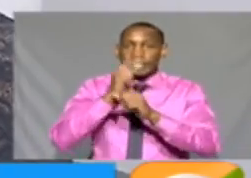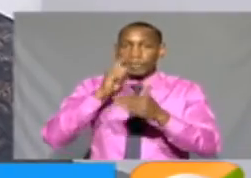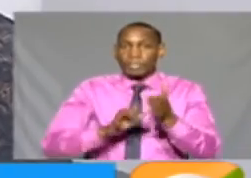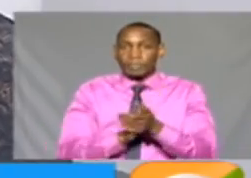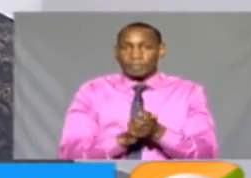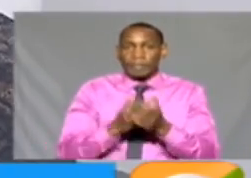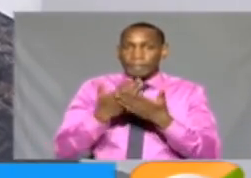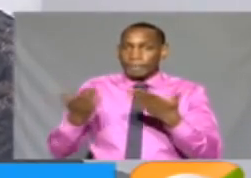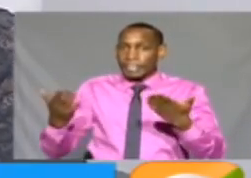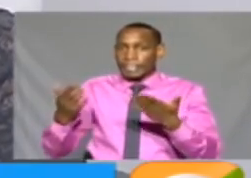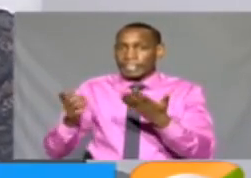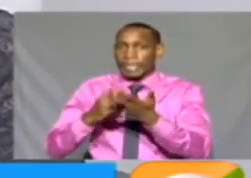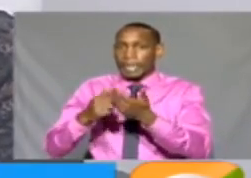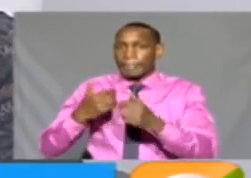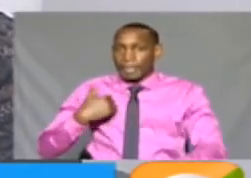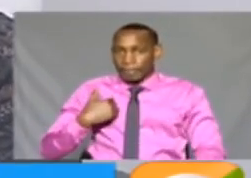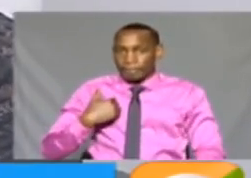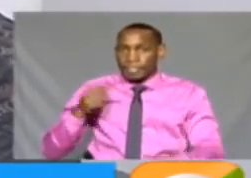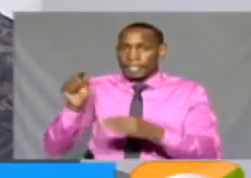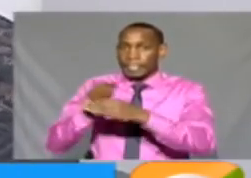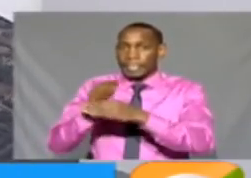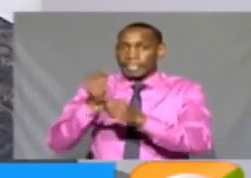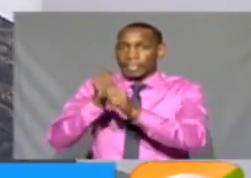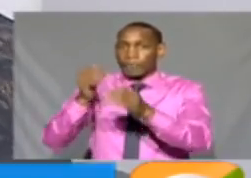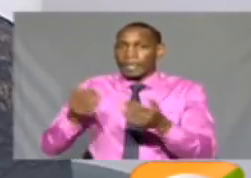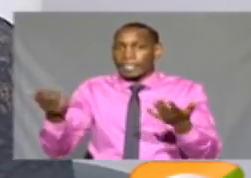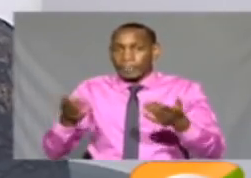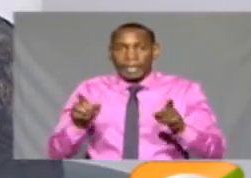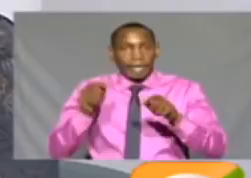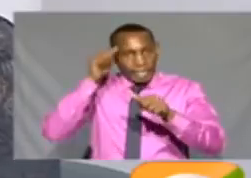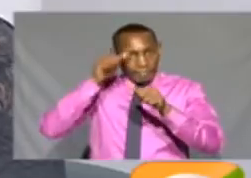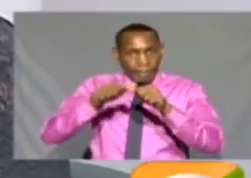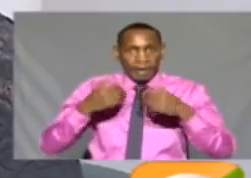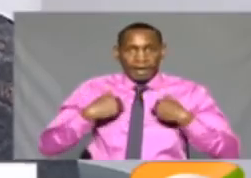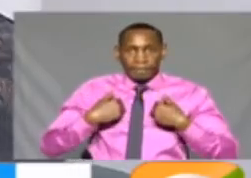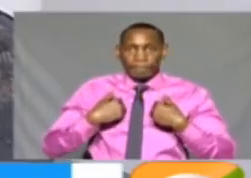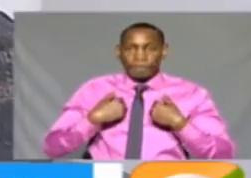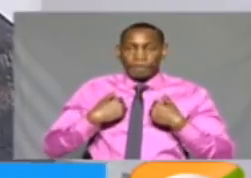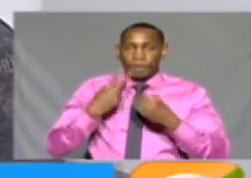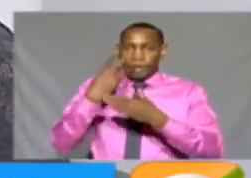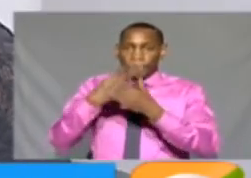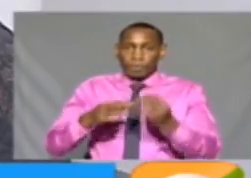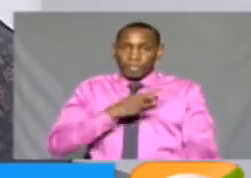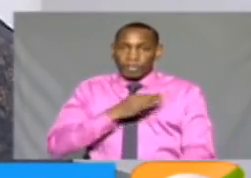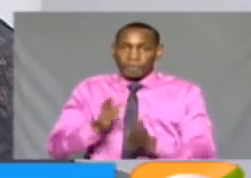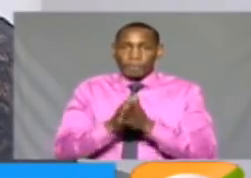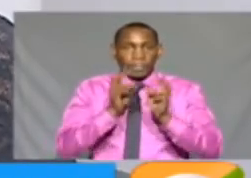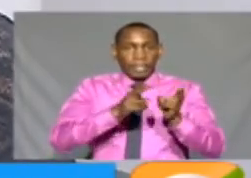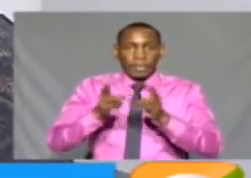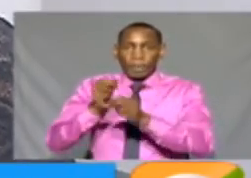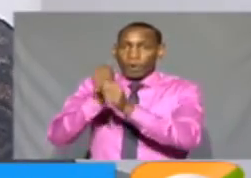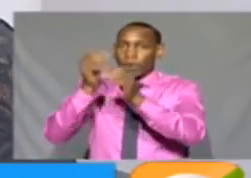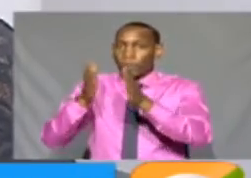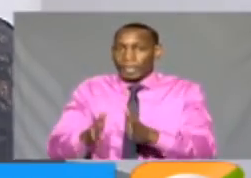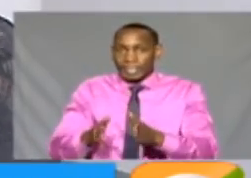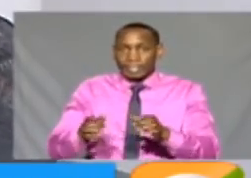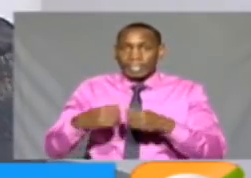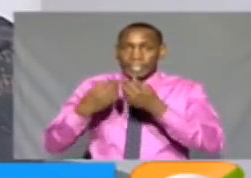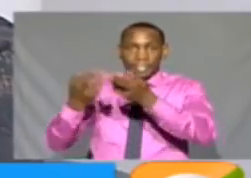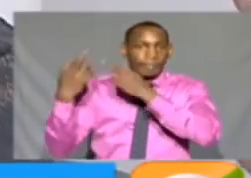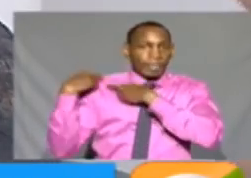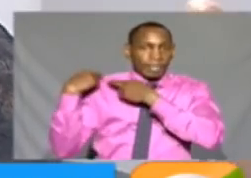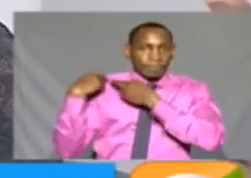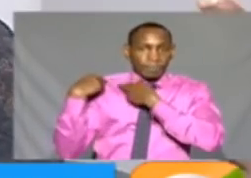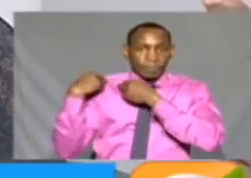much equipment do they have? What are their trained personnel? And remember, they have both uniformed and civilian personnel, and they are mandated